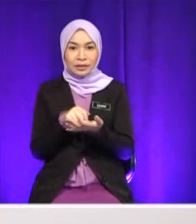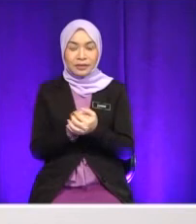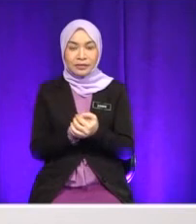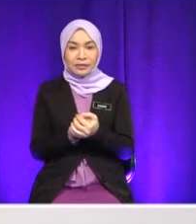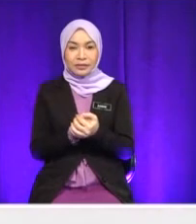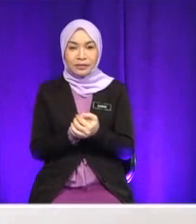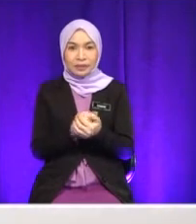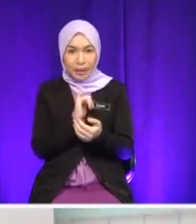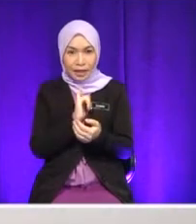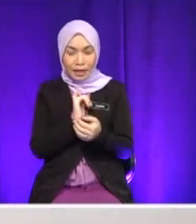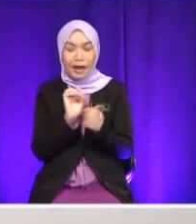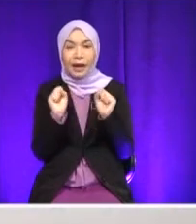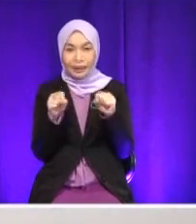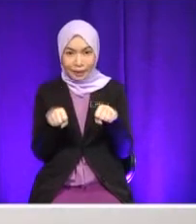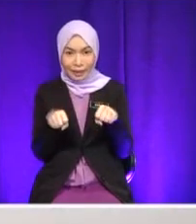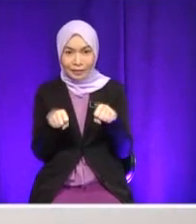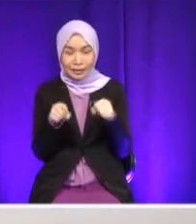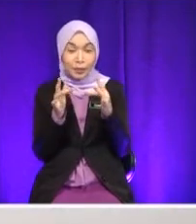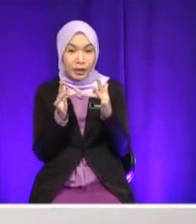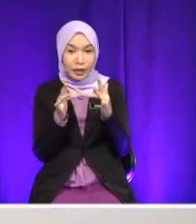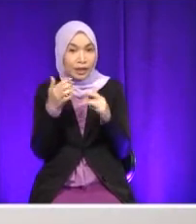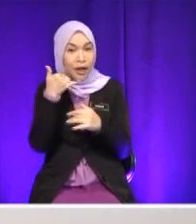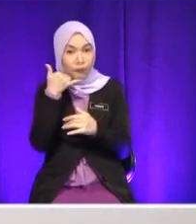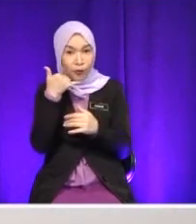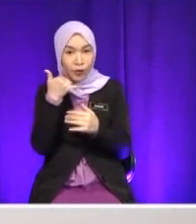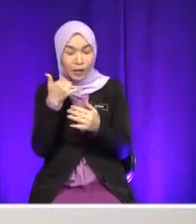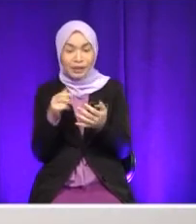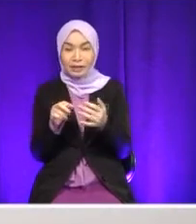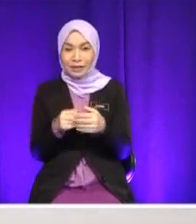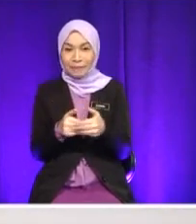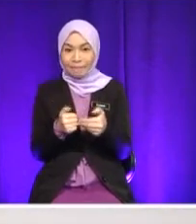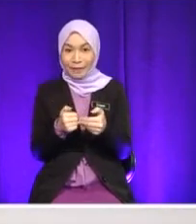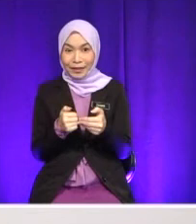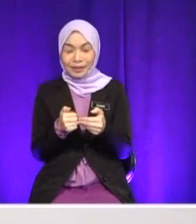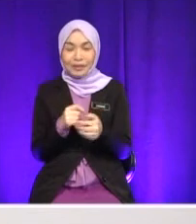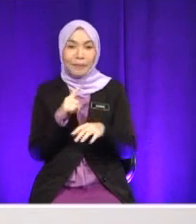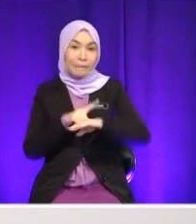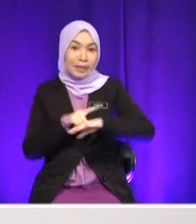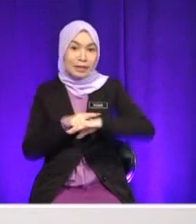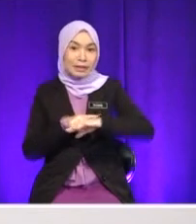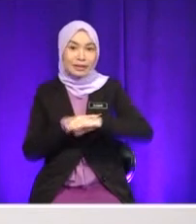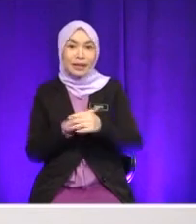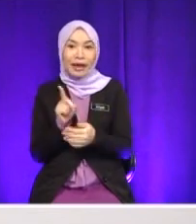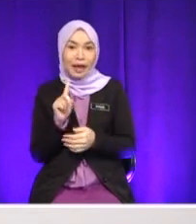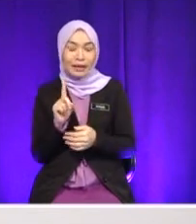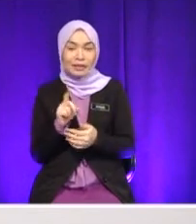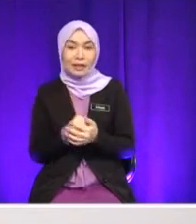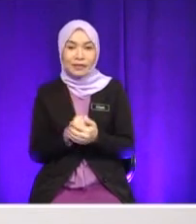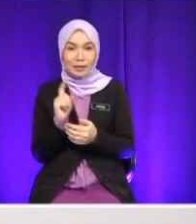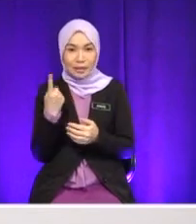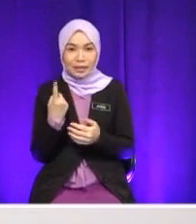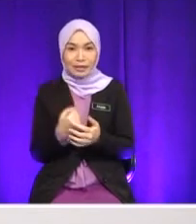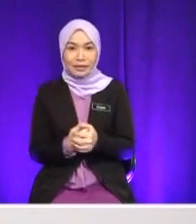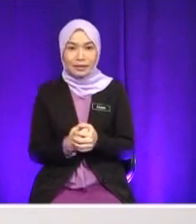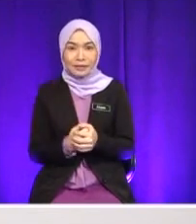through the website just on my phone, anywhere and anytime. Besides, I can find a lot of information by